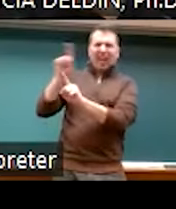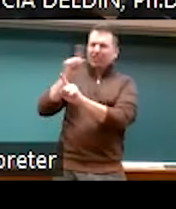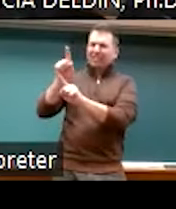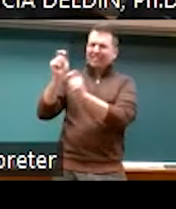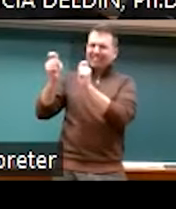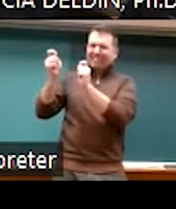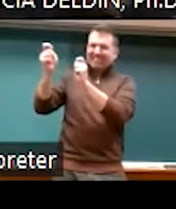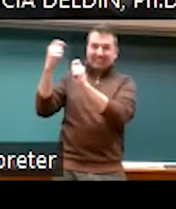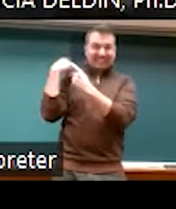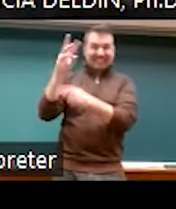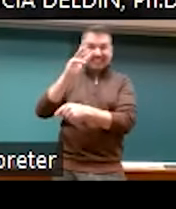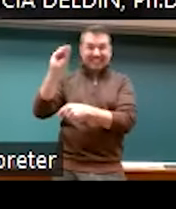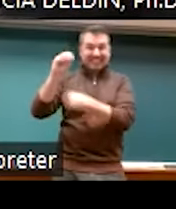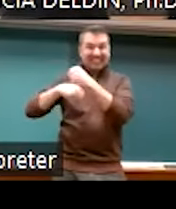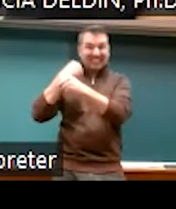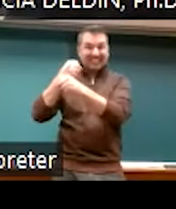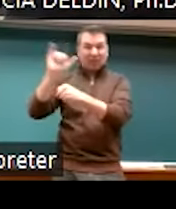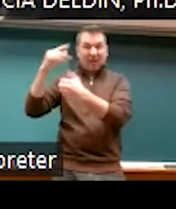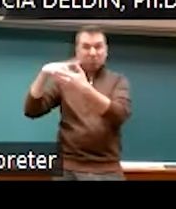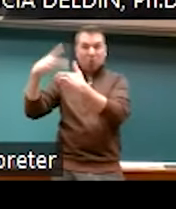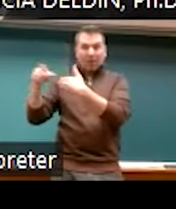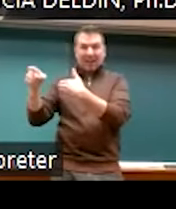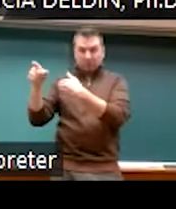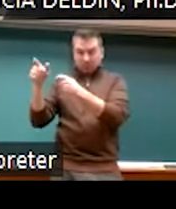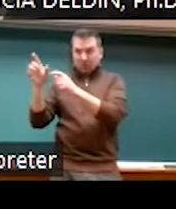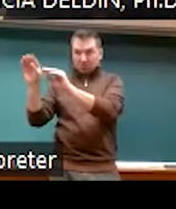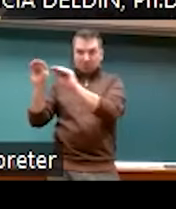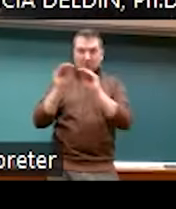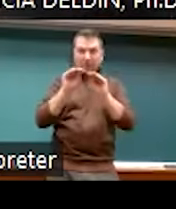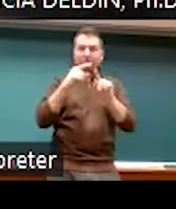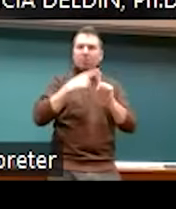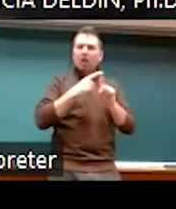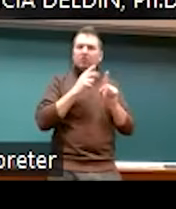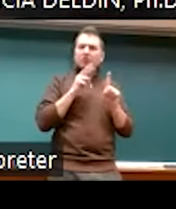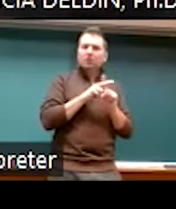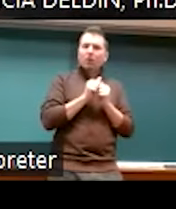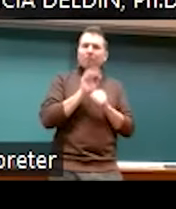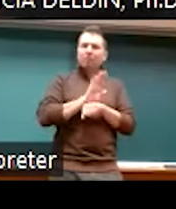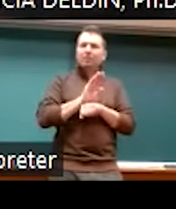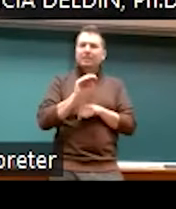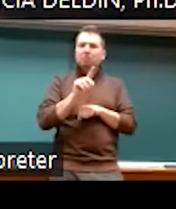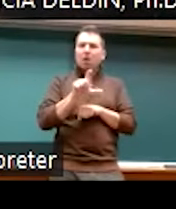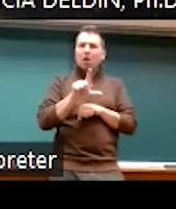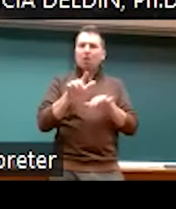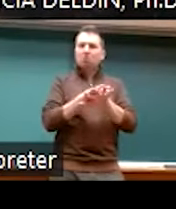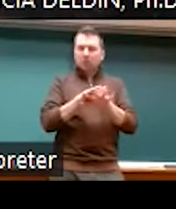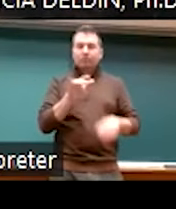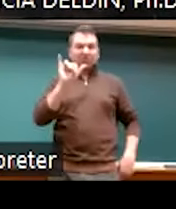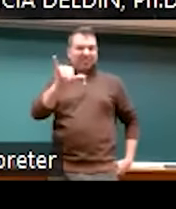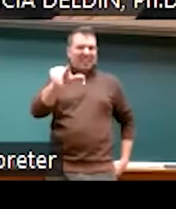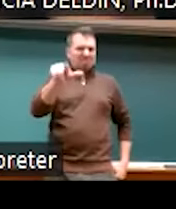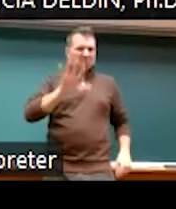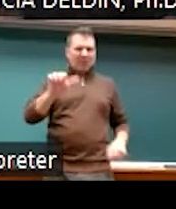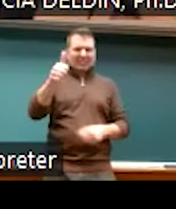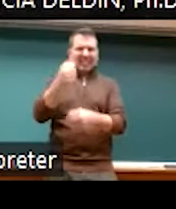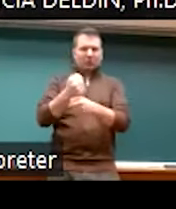60 years? And also the business model. Now, at the time when I started this about 10 years ago,